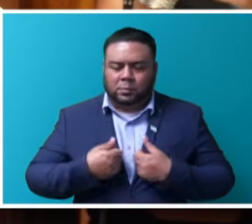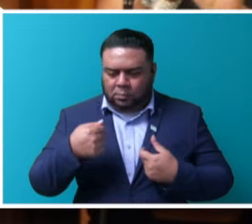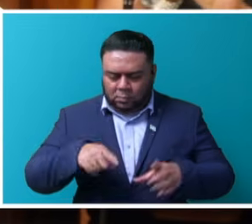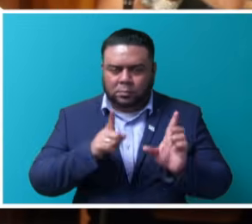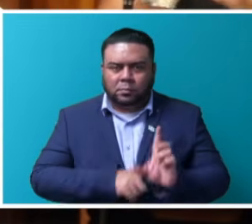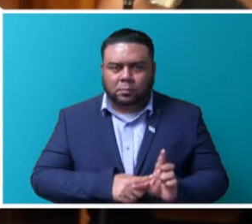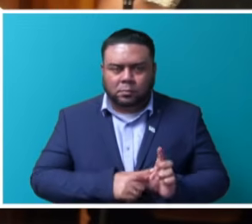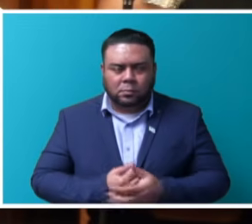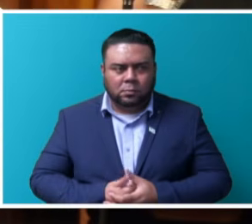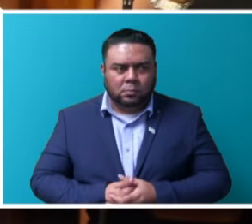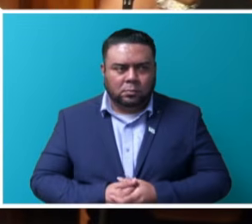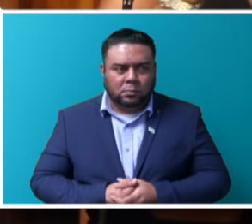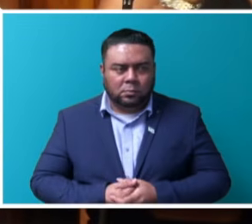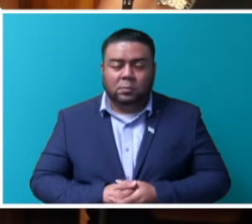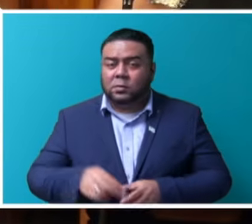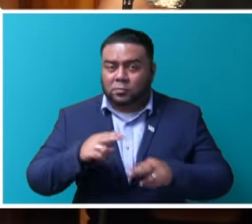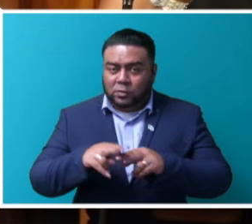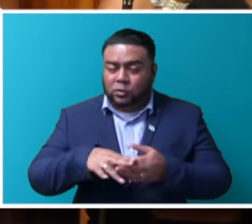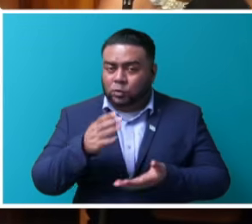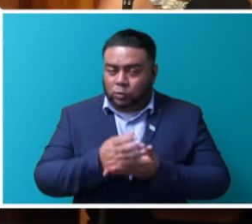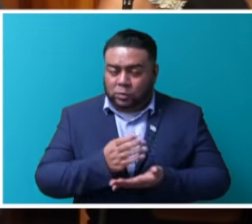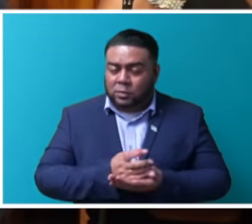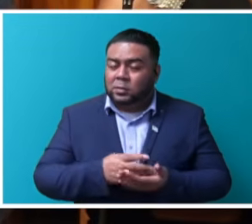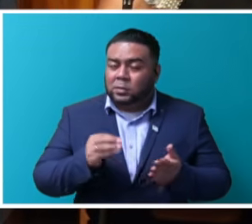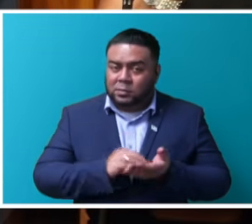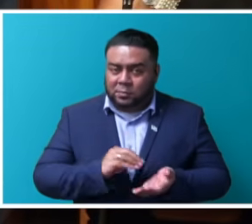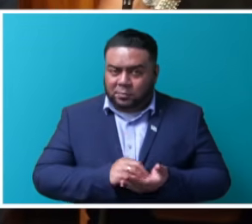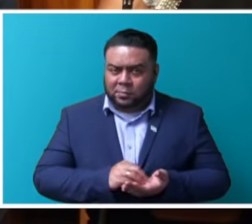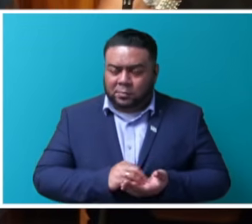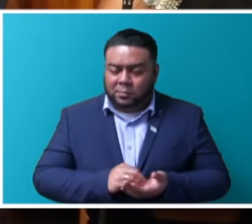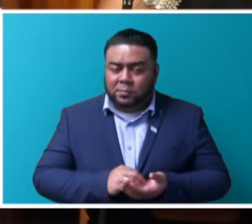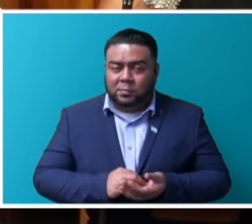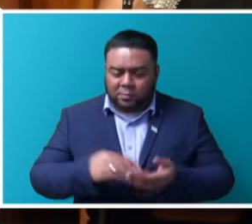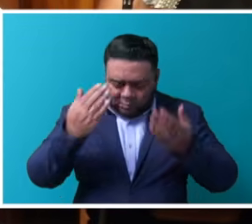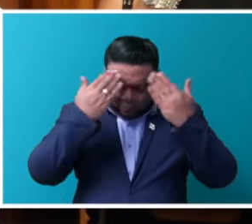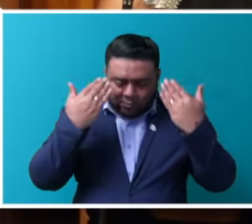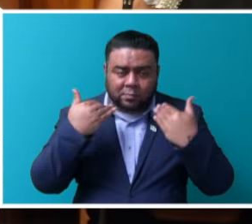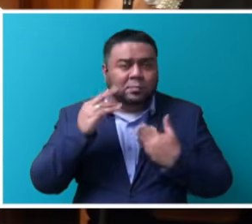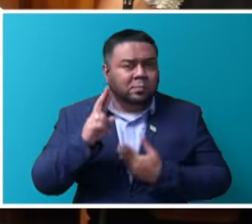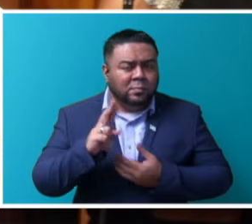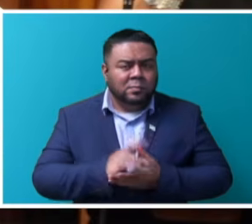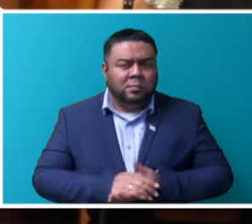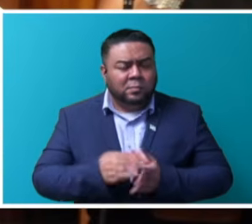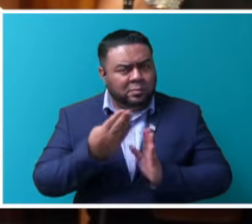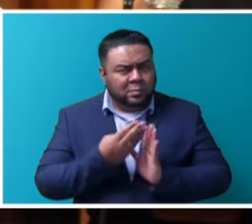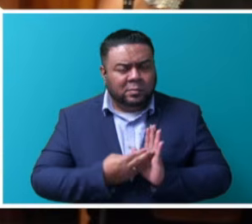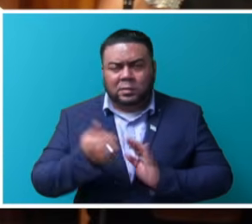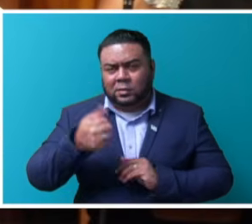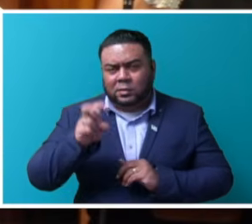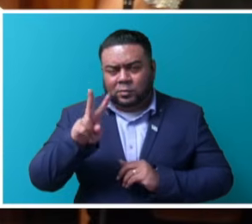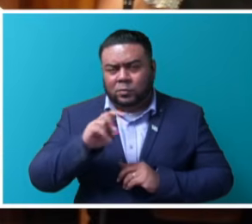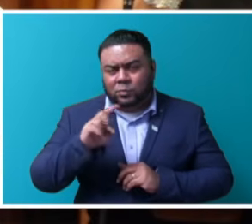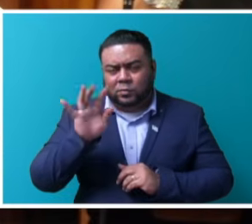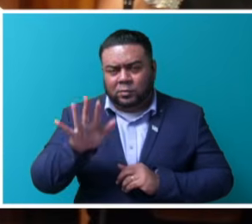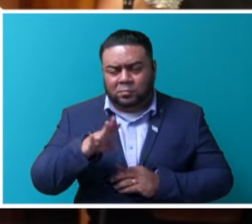Speaker. Fiji Correction Services, Mr. Speaker, a budget of 62.5 million